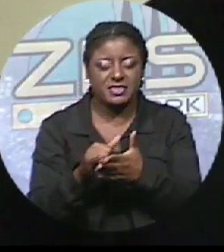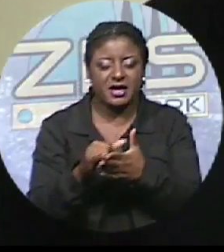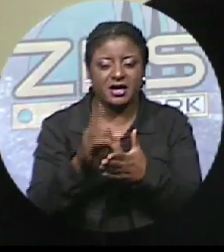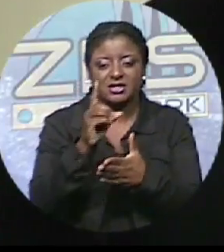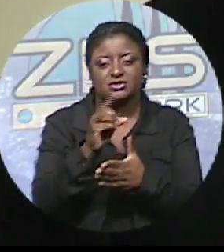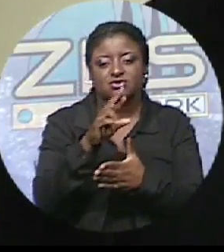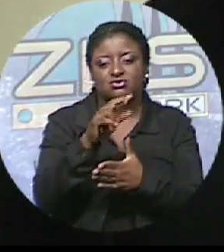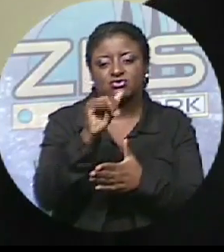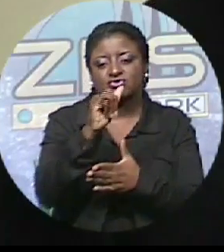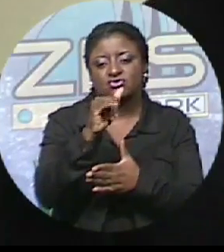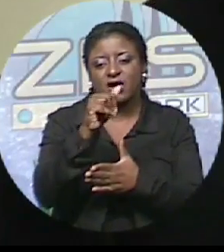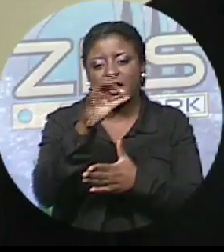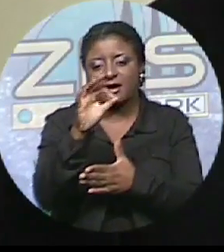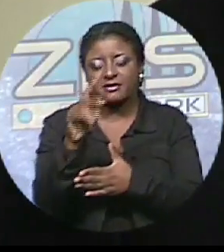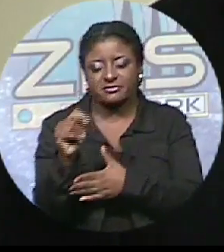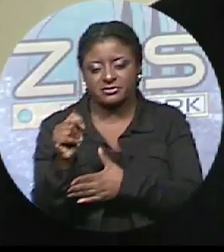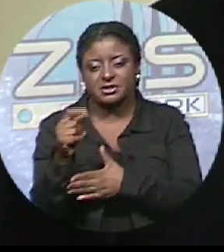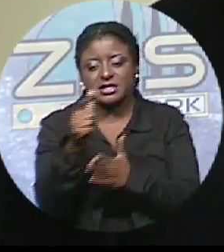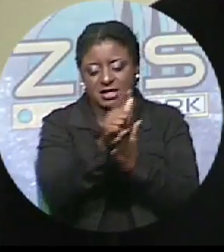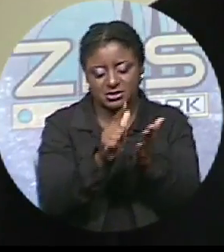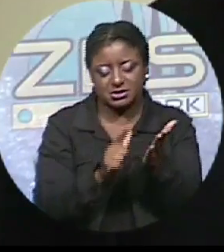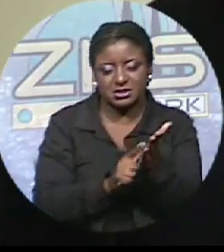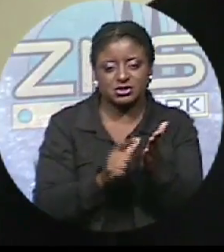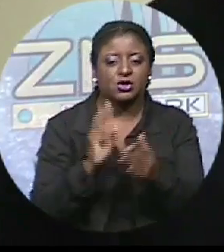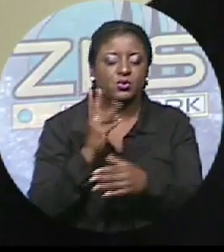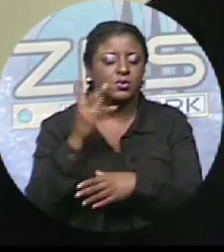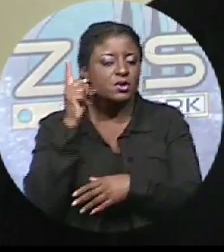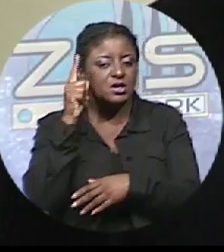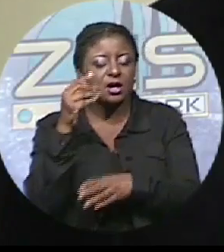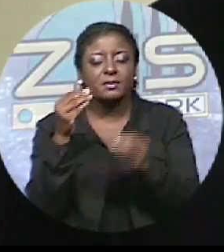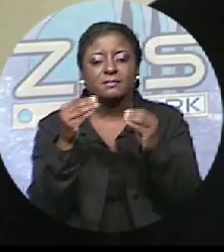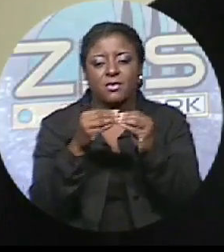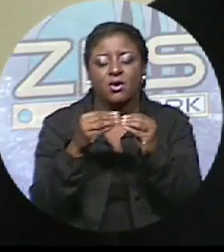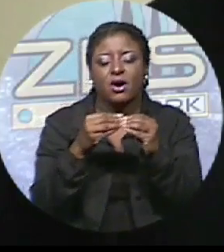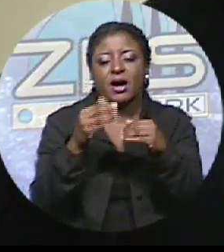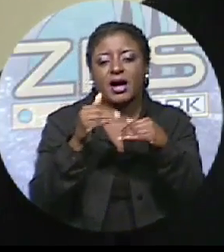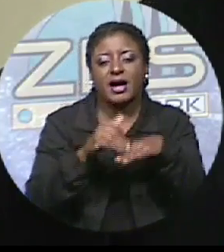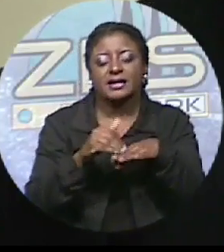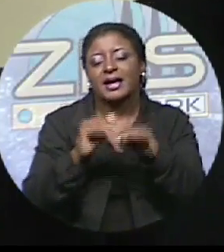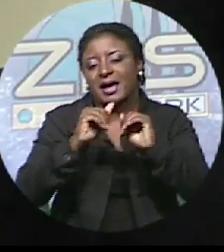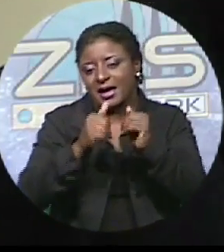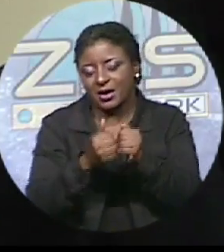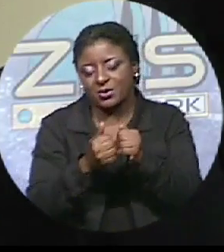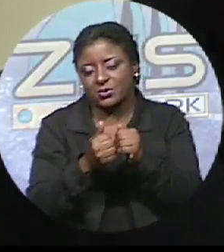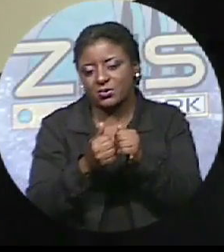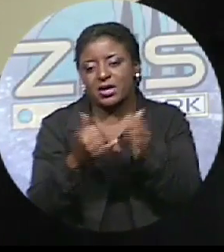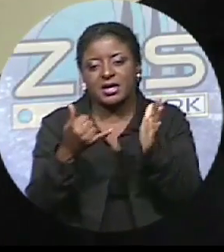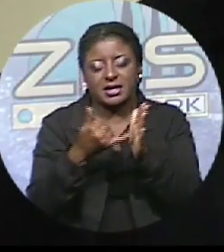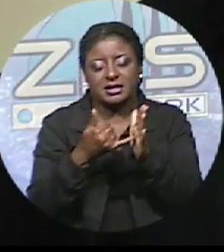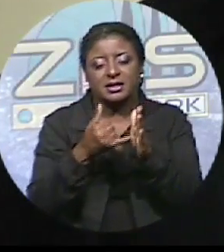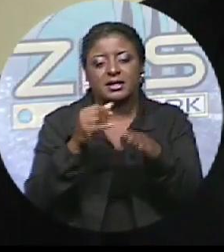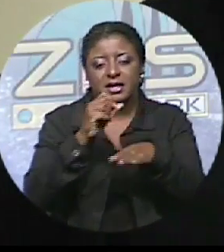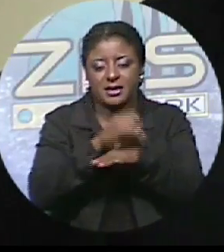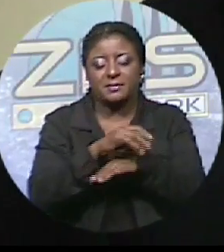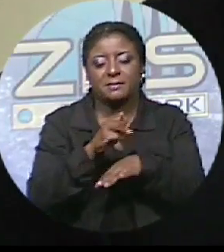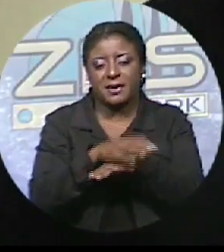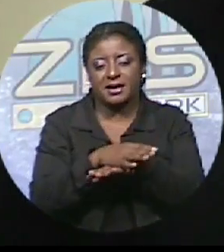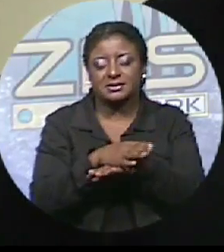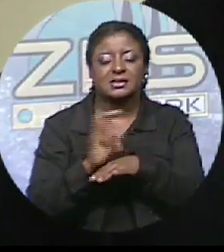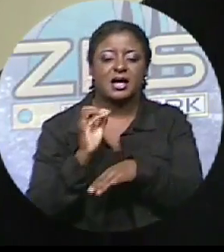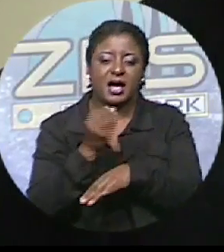to look more closely at how it's going to impact our clients. But at the moment, we are